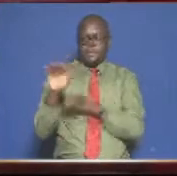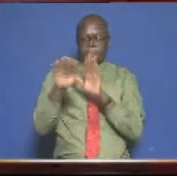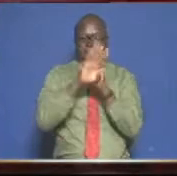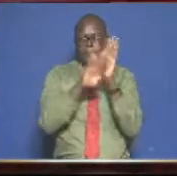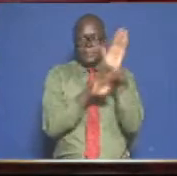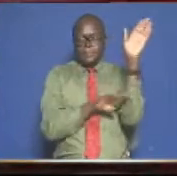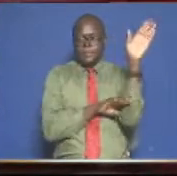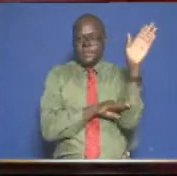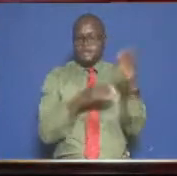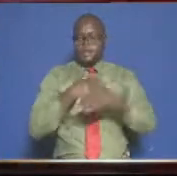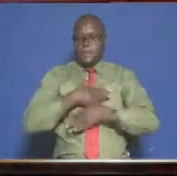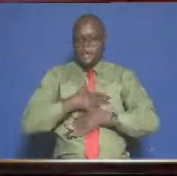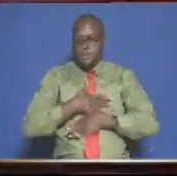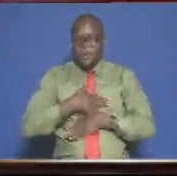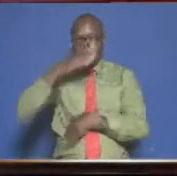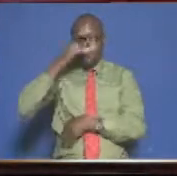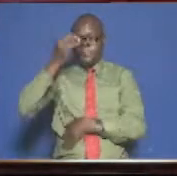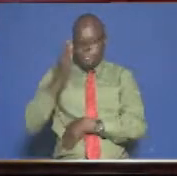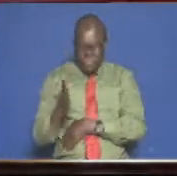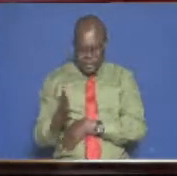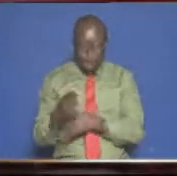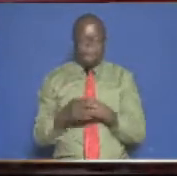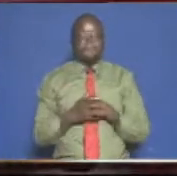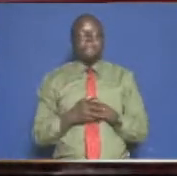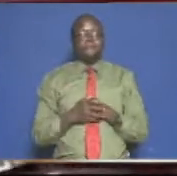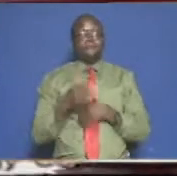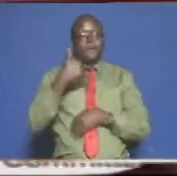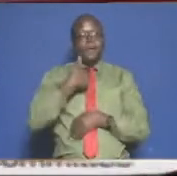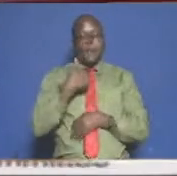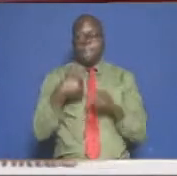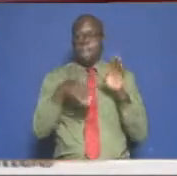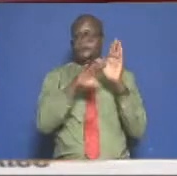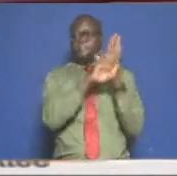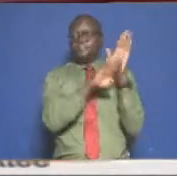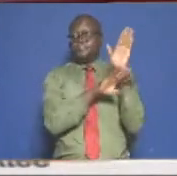Honorable Speaker, I have this statement